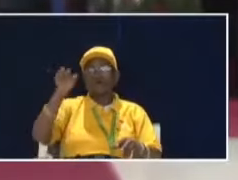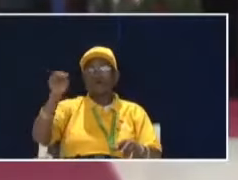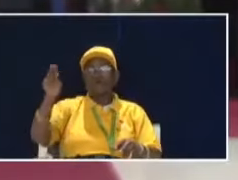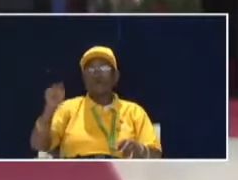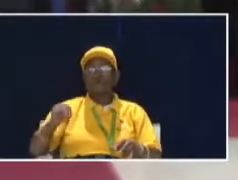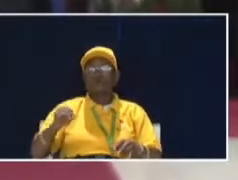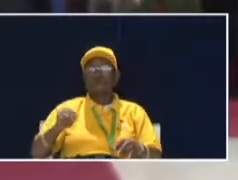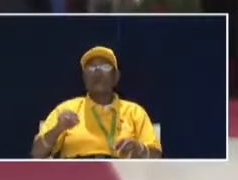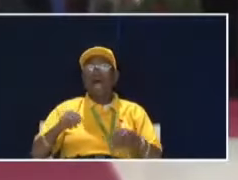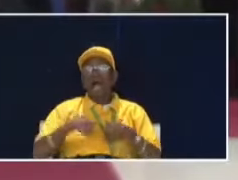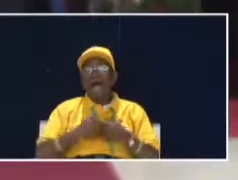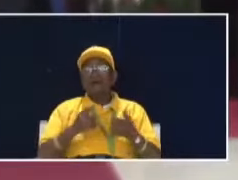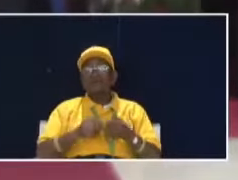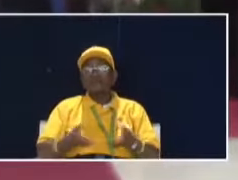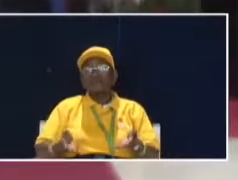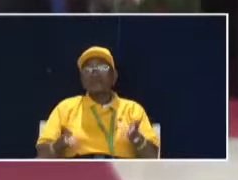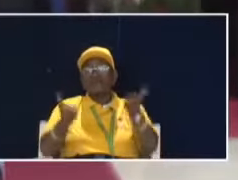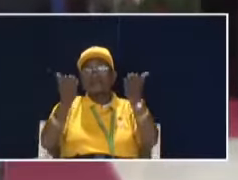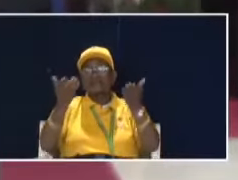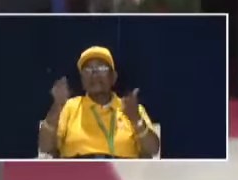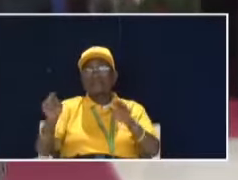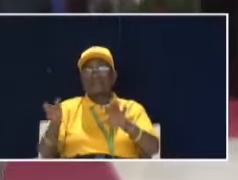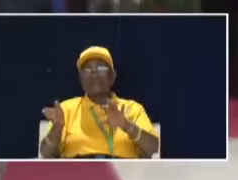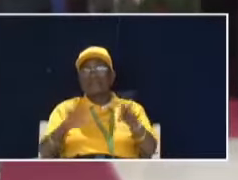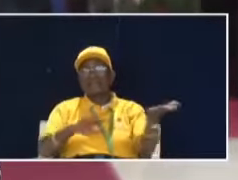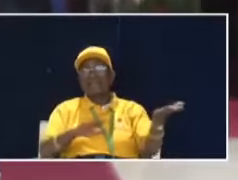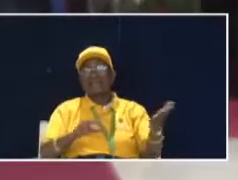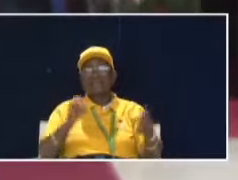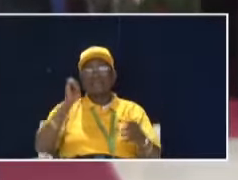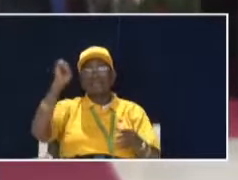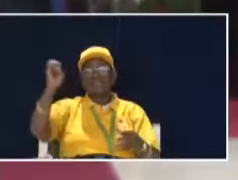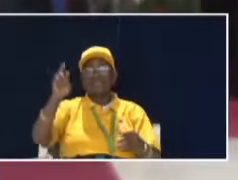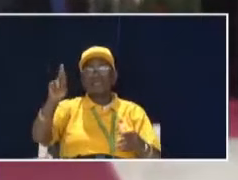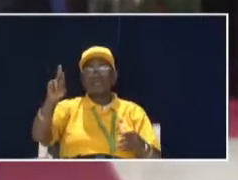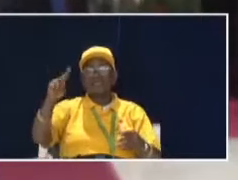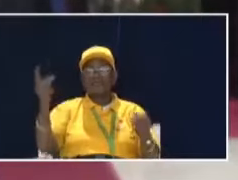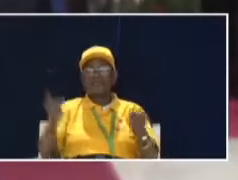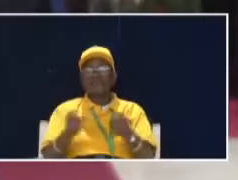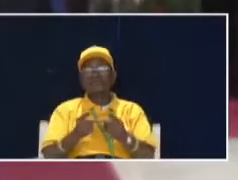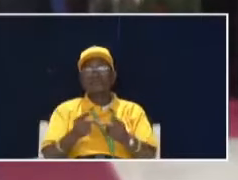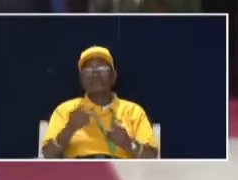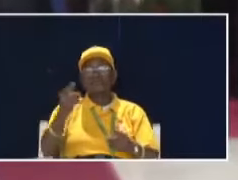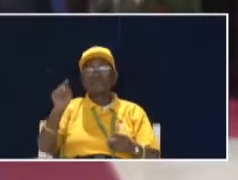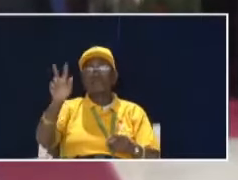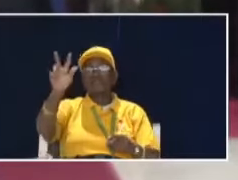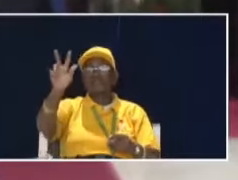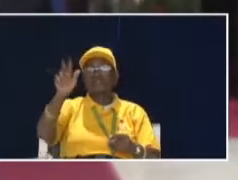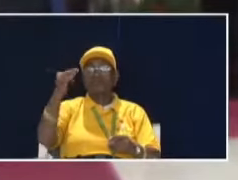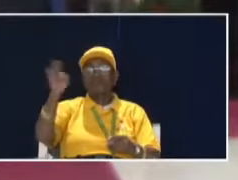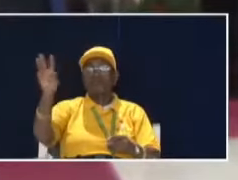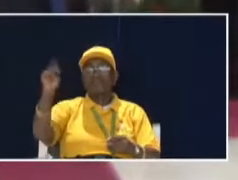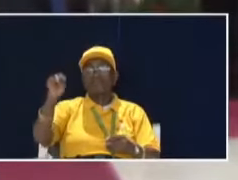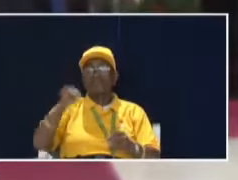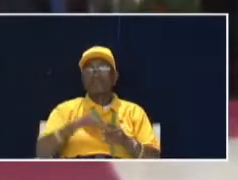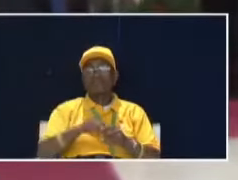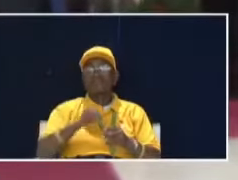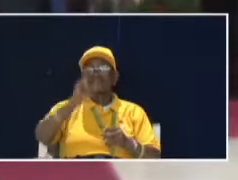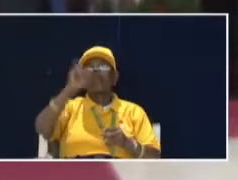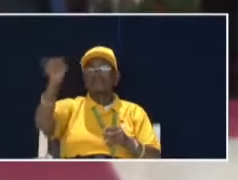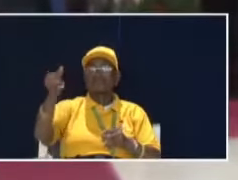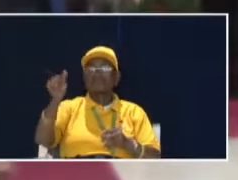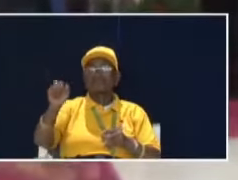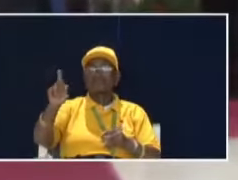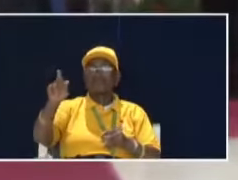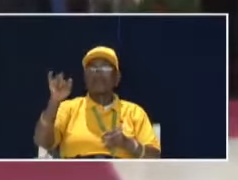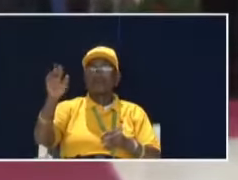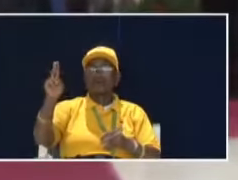the dead, he repositioned the three of them in Jairus' house.